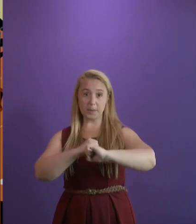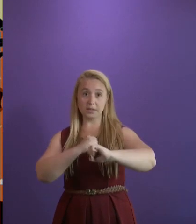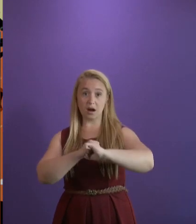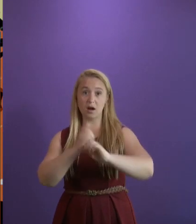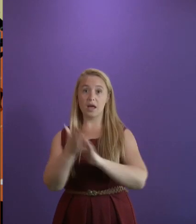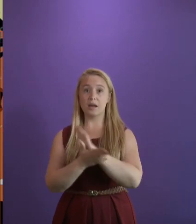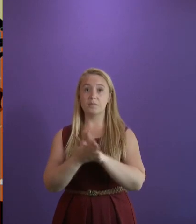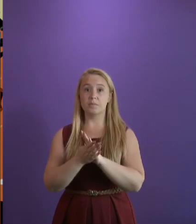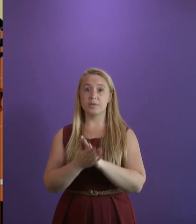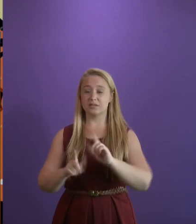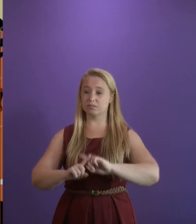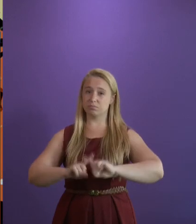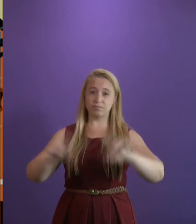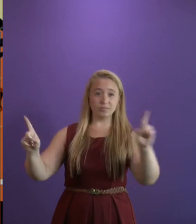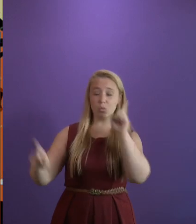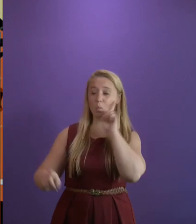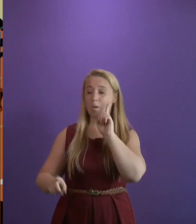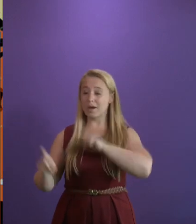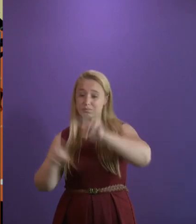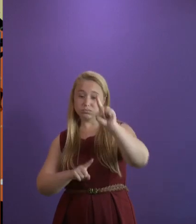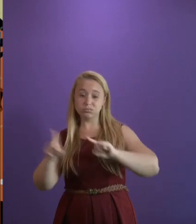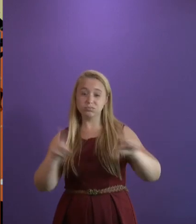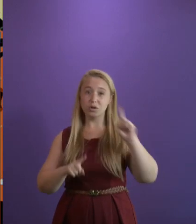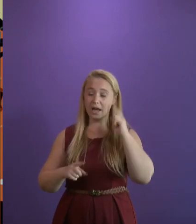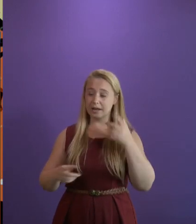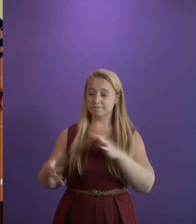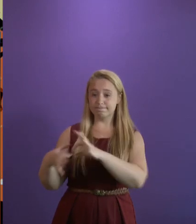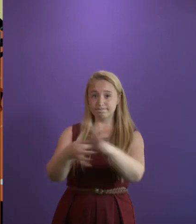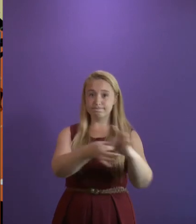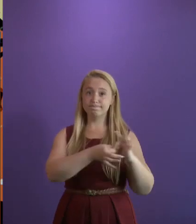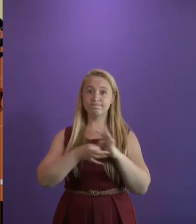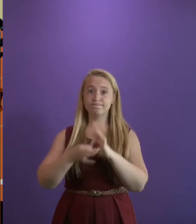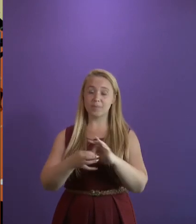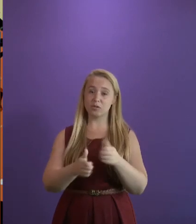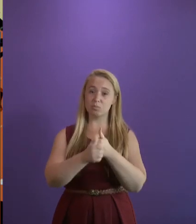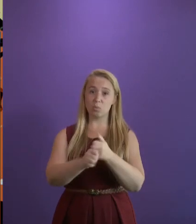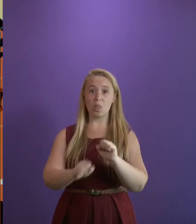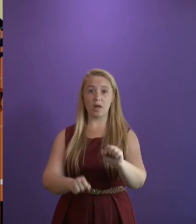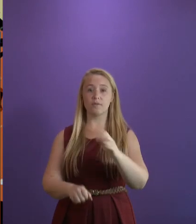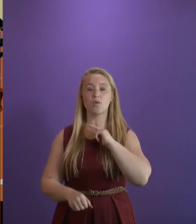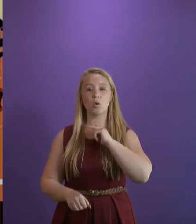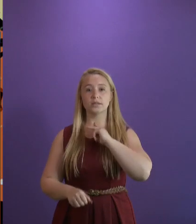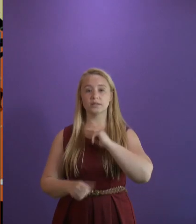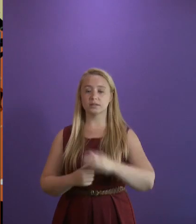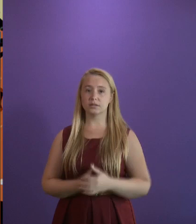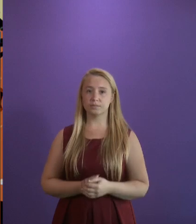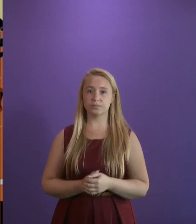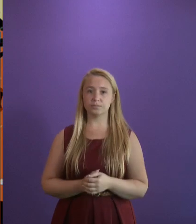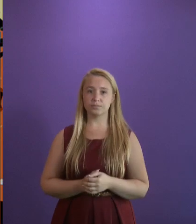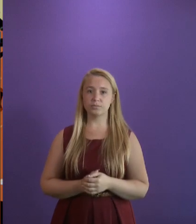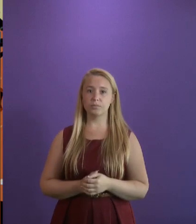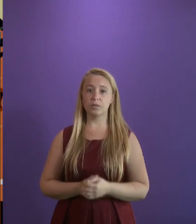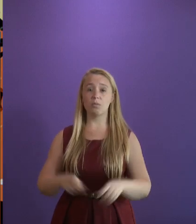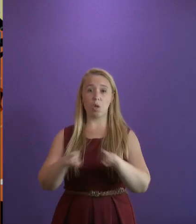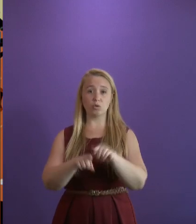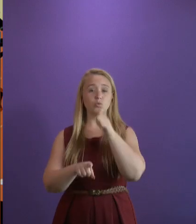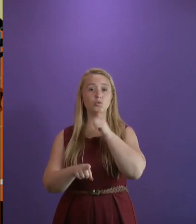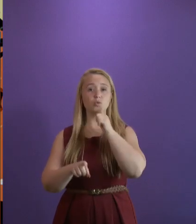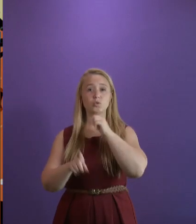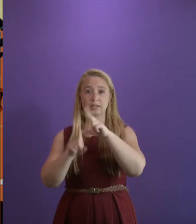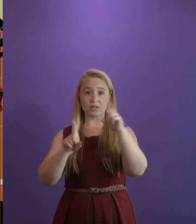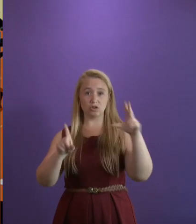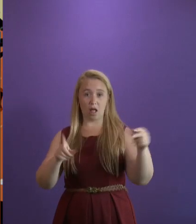women's voices with MSPs, the Scottish Government's Equality Unit and beyond, and parliamentary digital and engagement